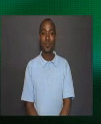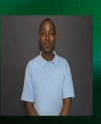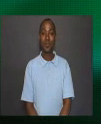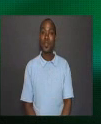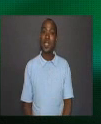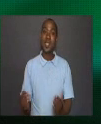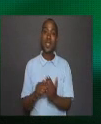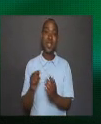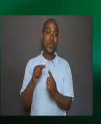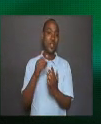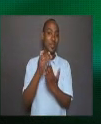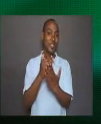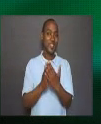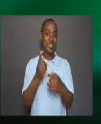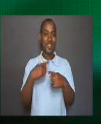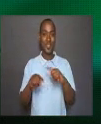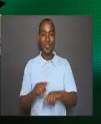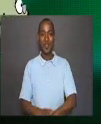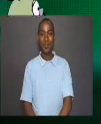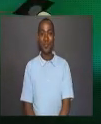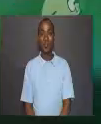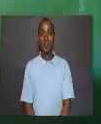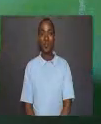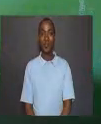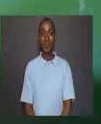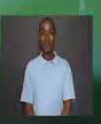Let's get back to our lesson.